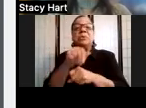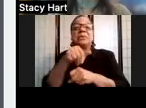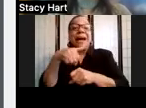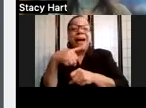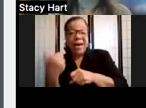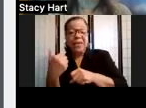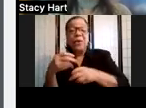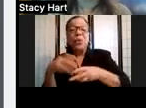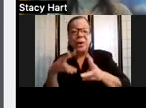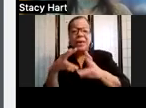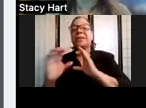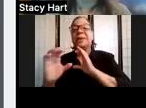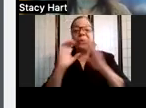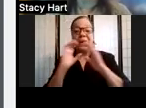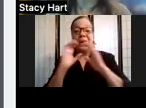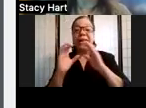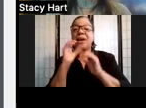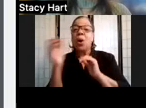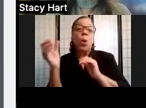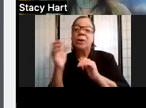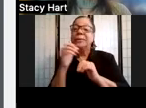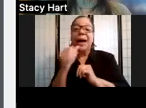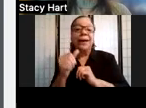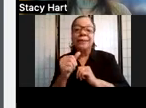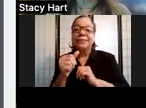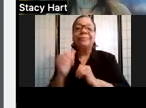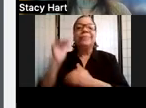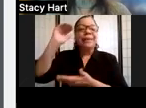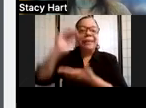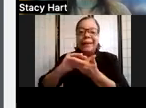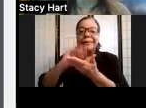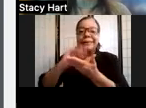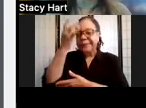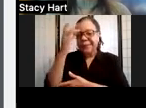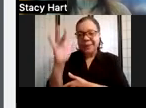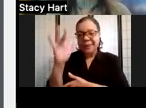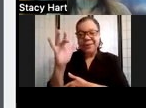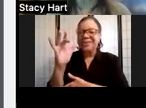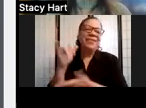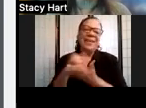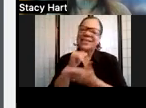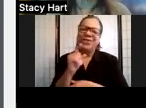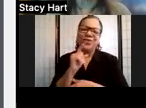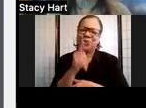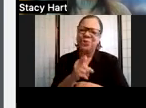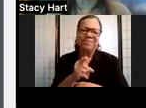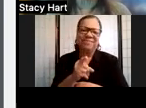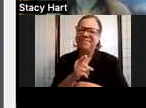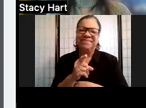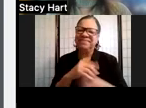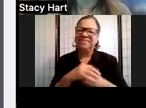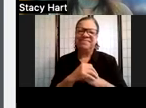of communication are seen as less intelligent. And we just know that that's not the